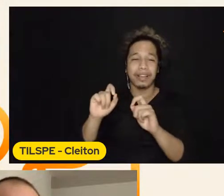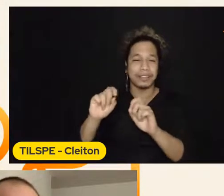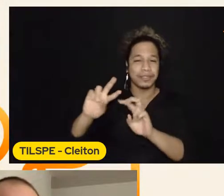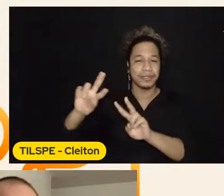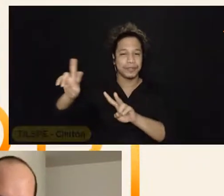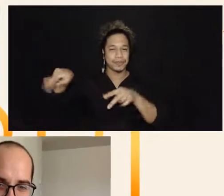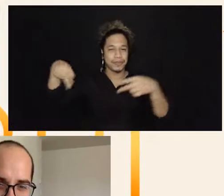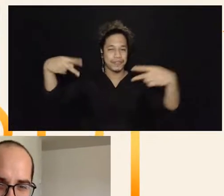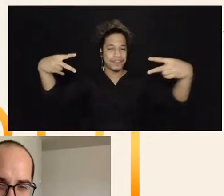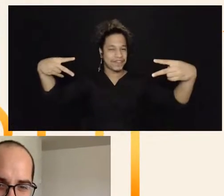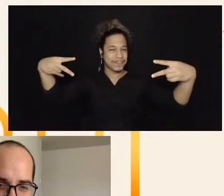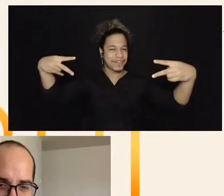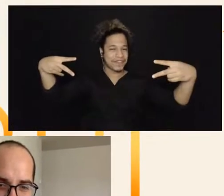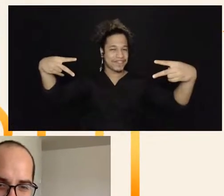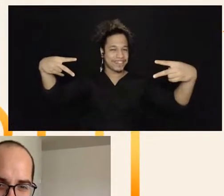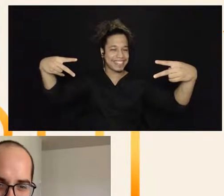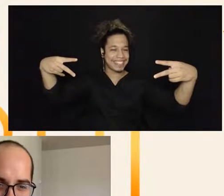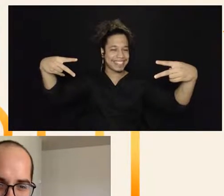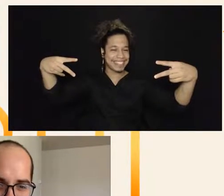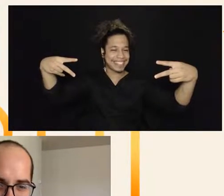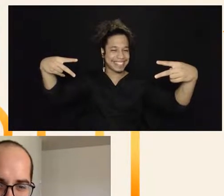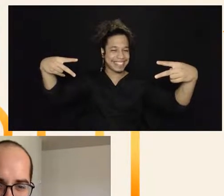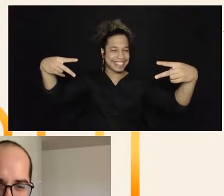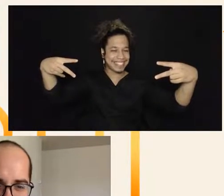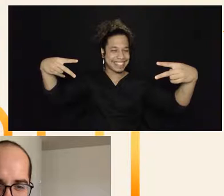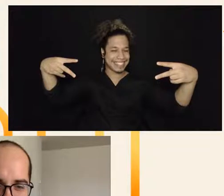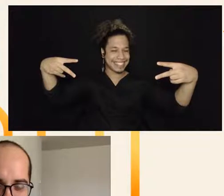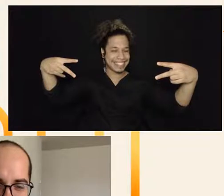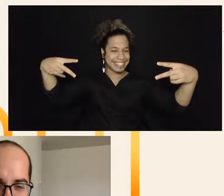Let's tag here. Let's see the comment.